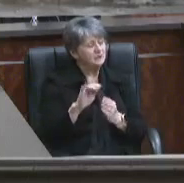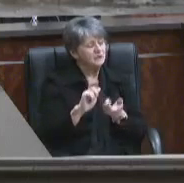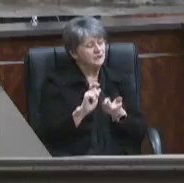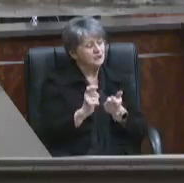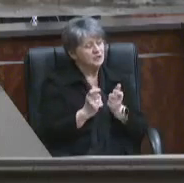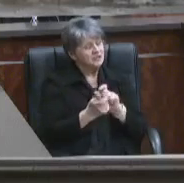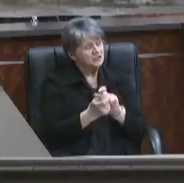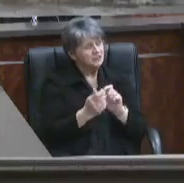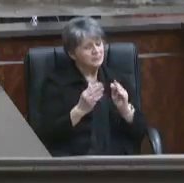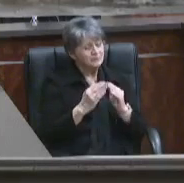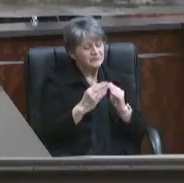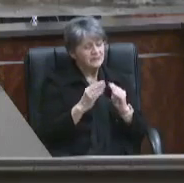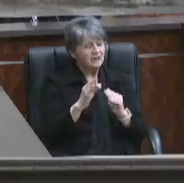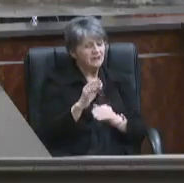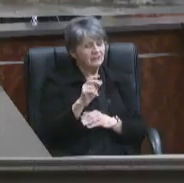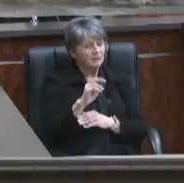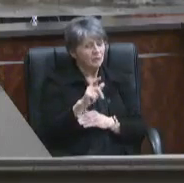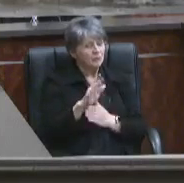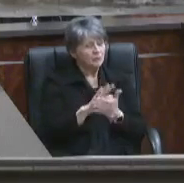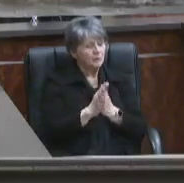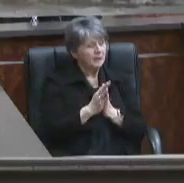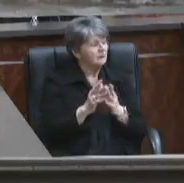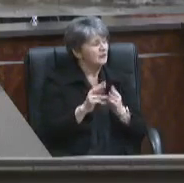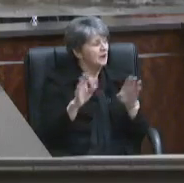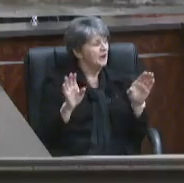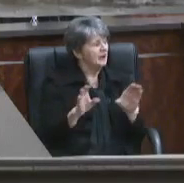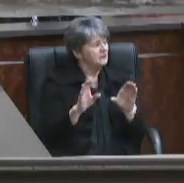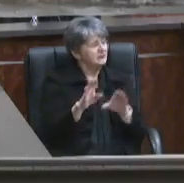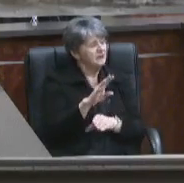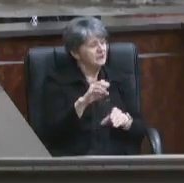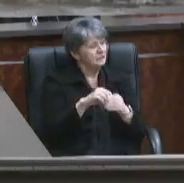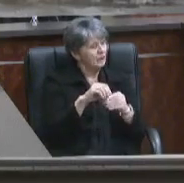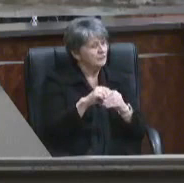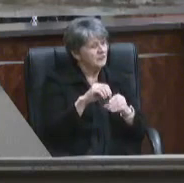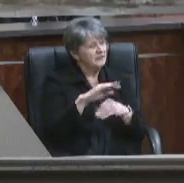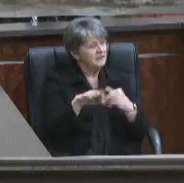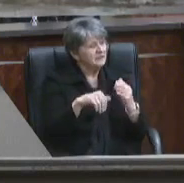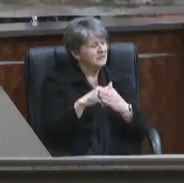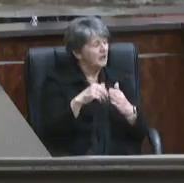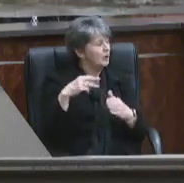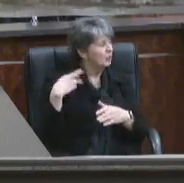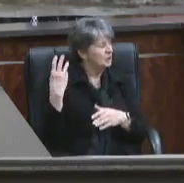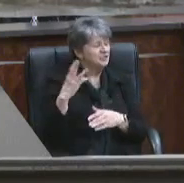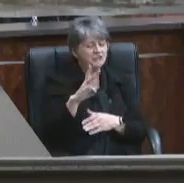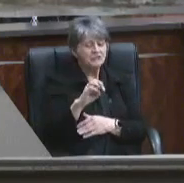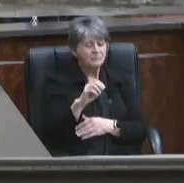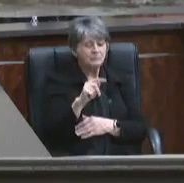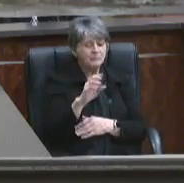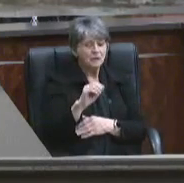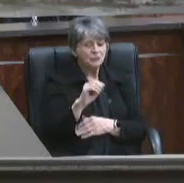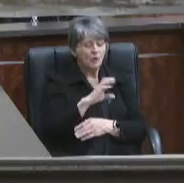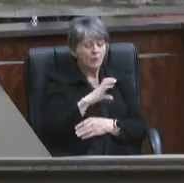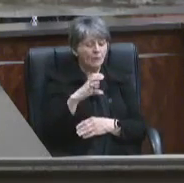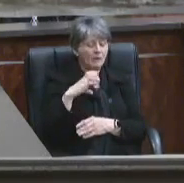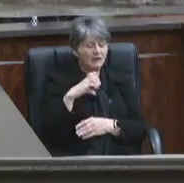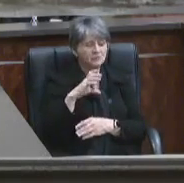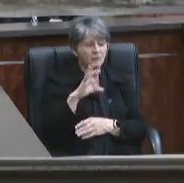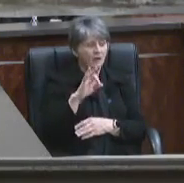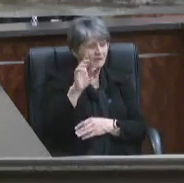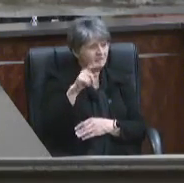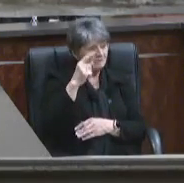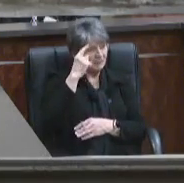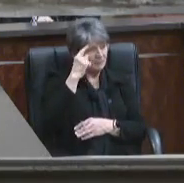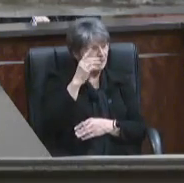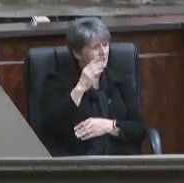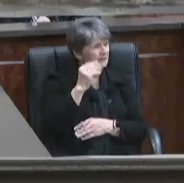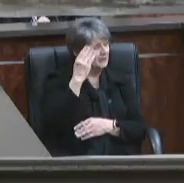City of Laurel to be very actively involved in the entire Washington Metropolitan Council of Governments. So I know Chuck's going to come